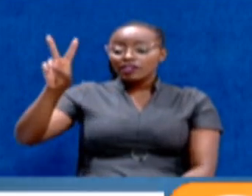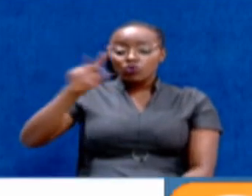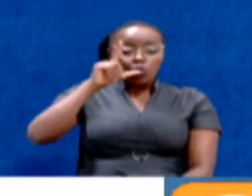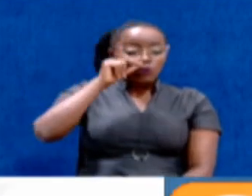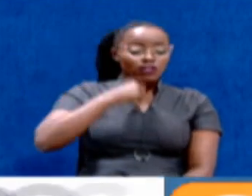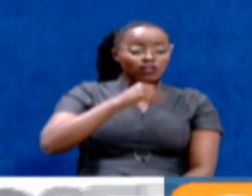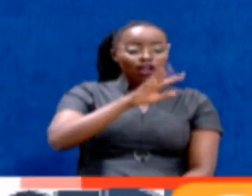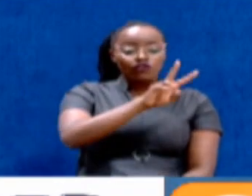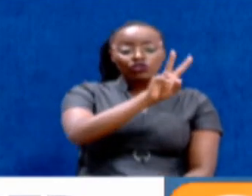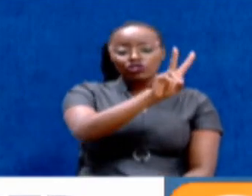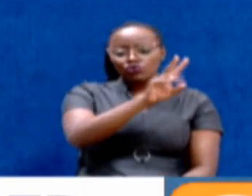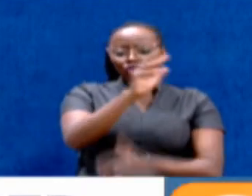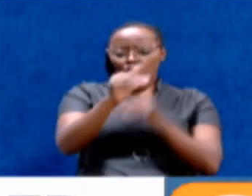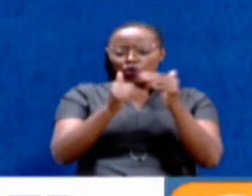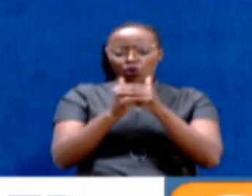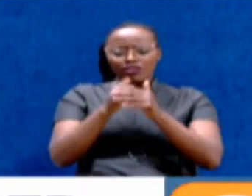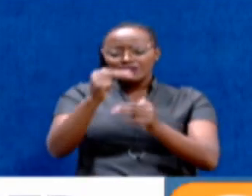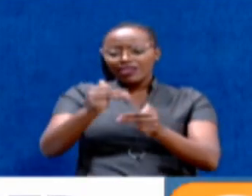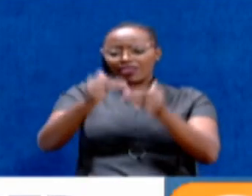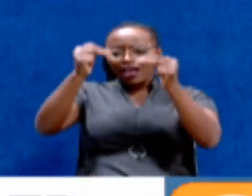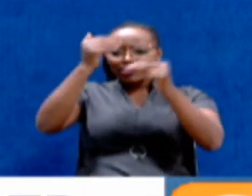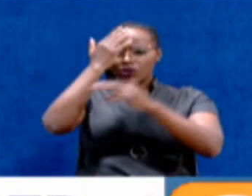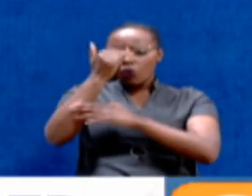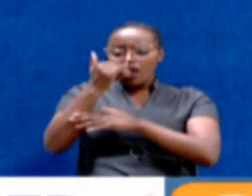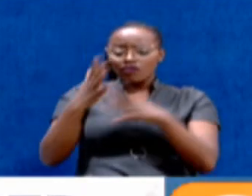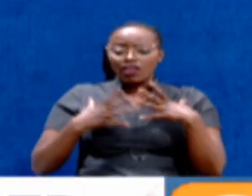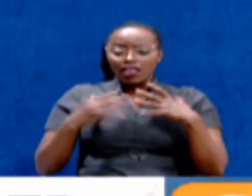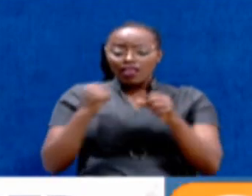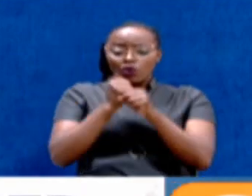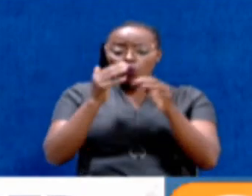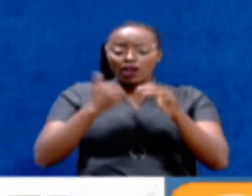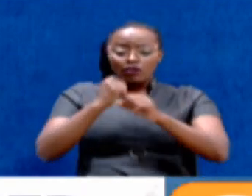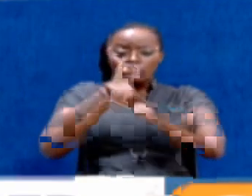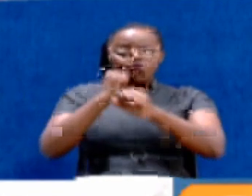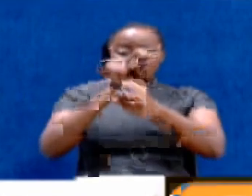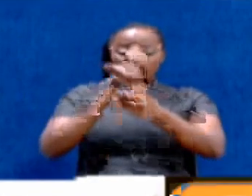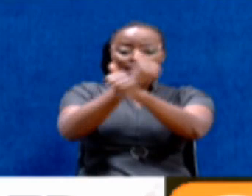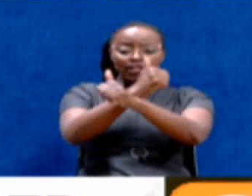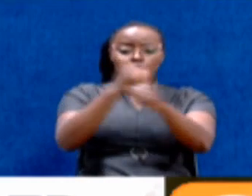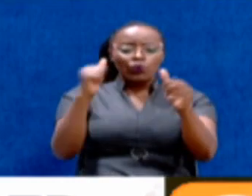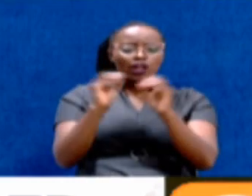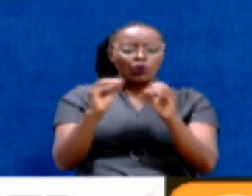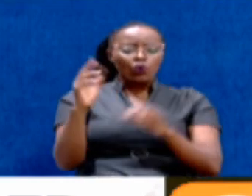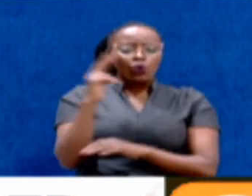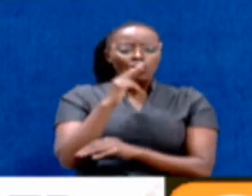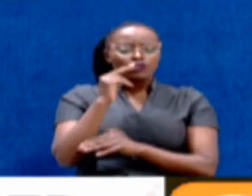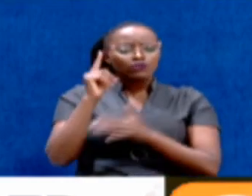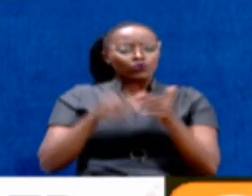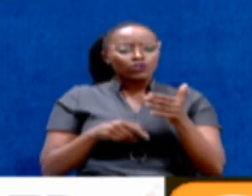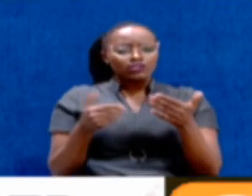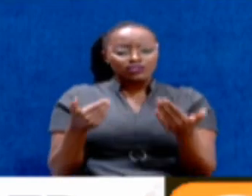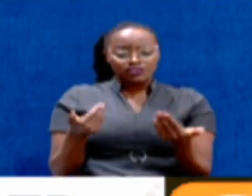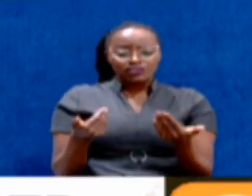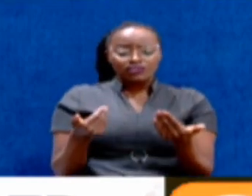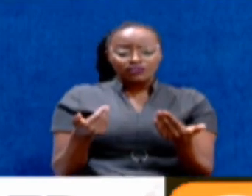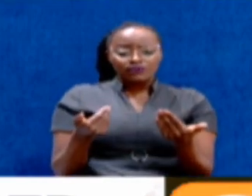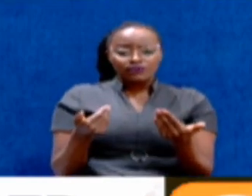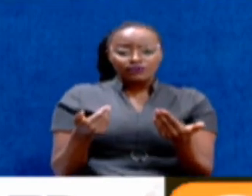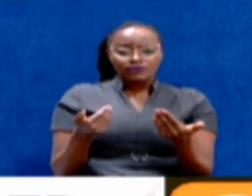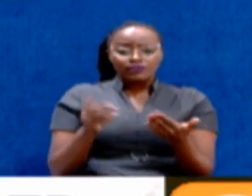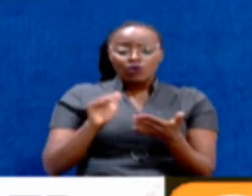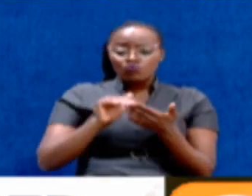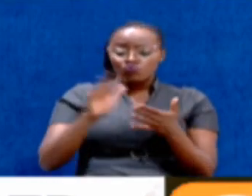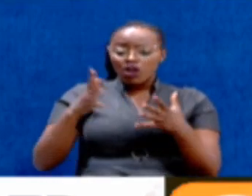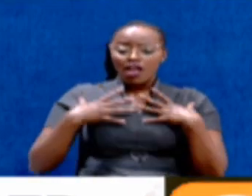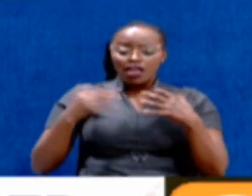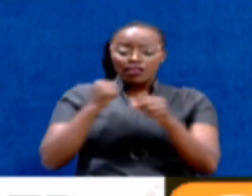Mombasa 42, those are the highest. That means that if healthcare workers are not adequately protected, then the risk is that you will have